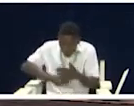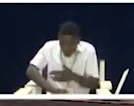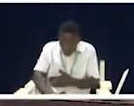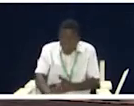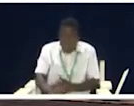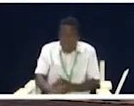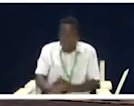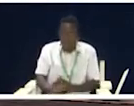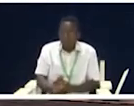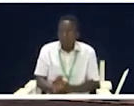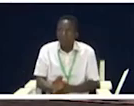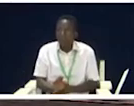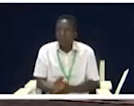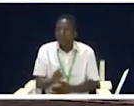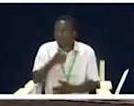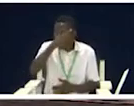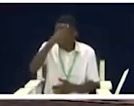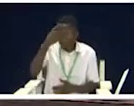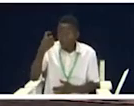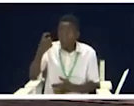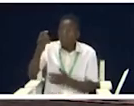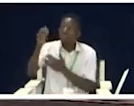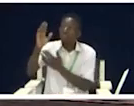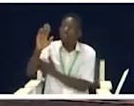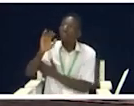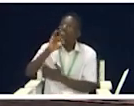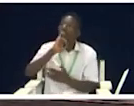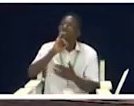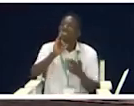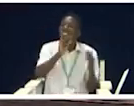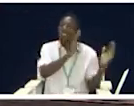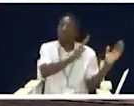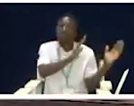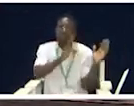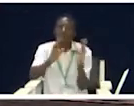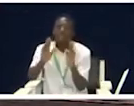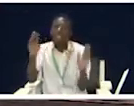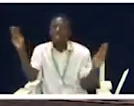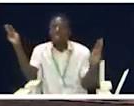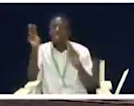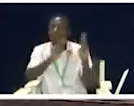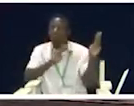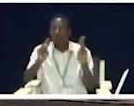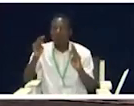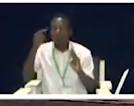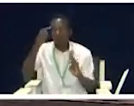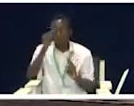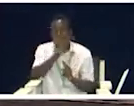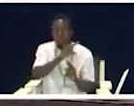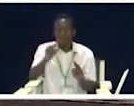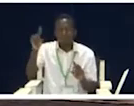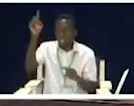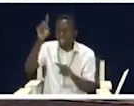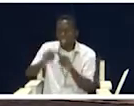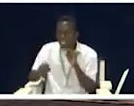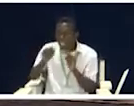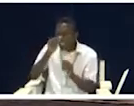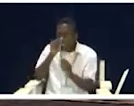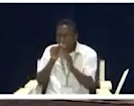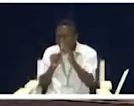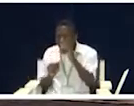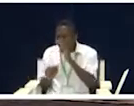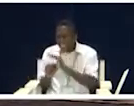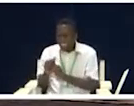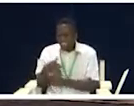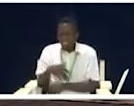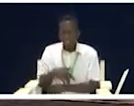it. Because God was preparing the world for the greatest wonder, he could not hide his feelings. He could not hide his